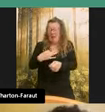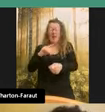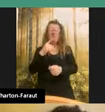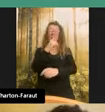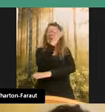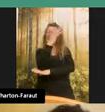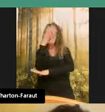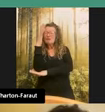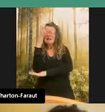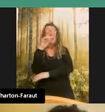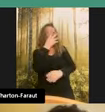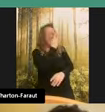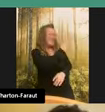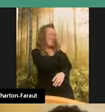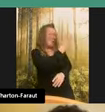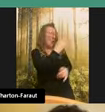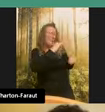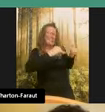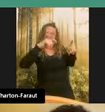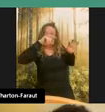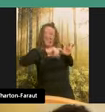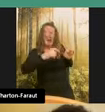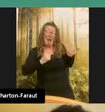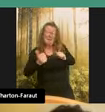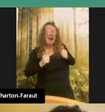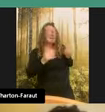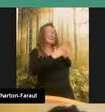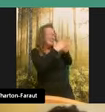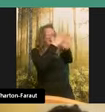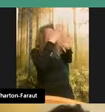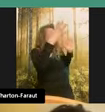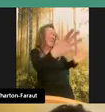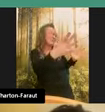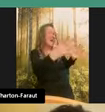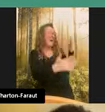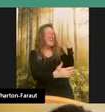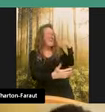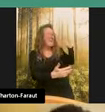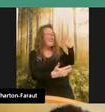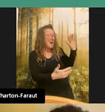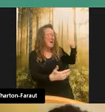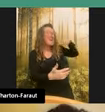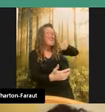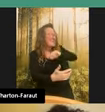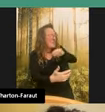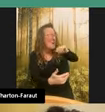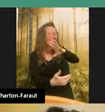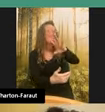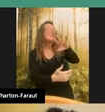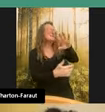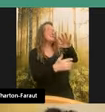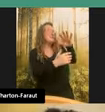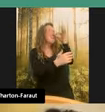with 749 species of trees and up to 1,500 flowering plants. Before destroying